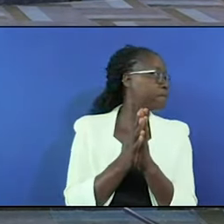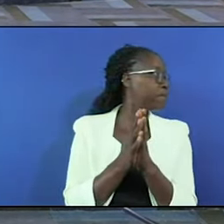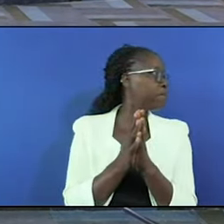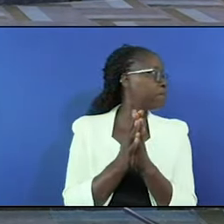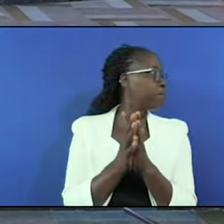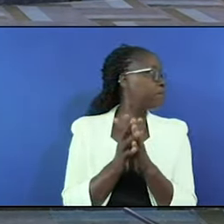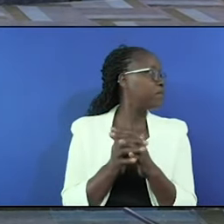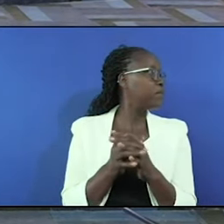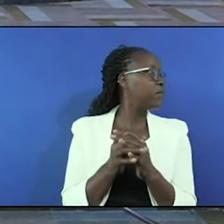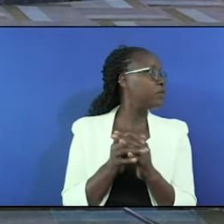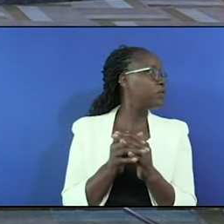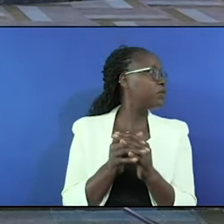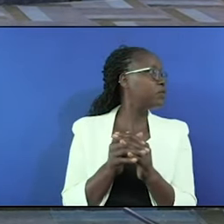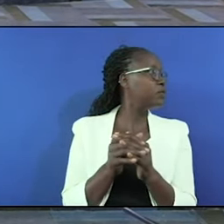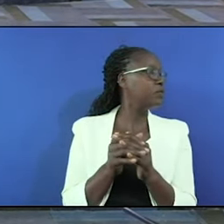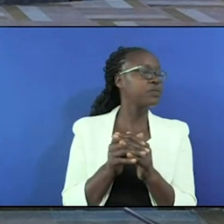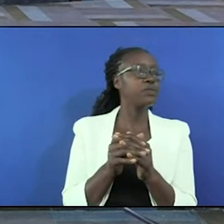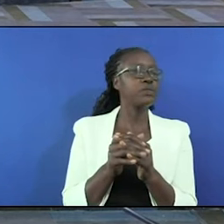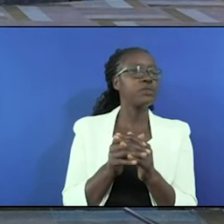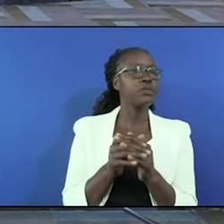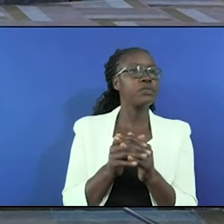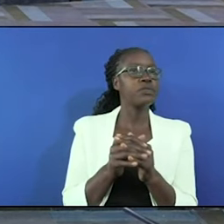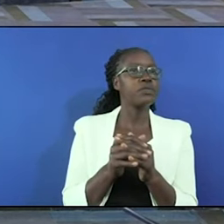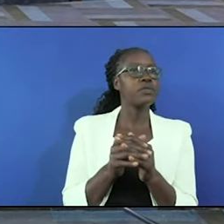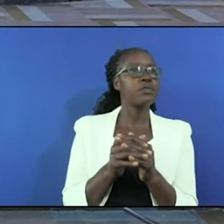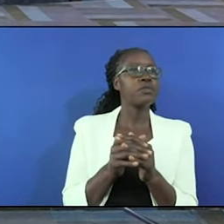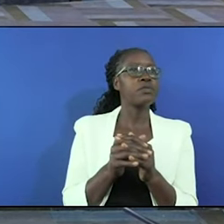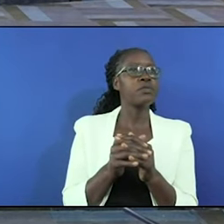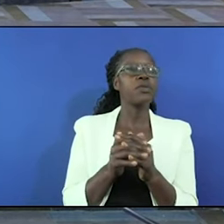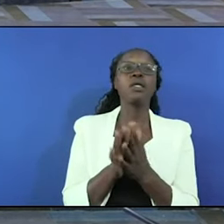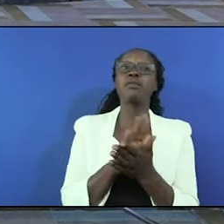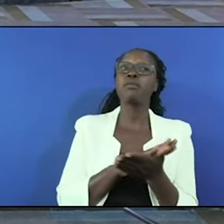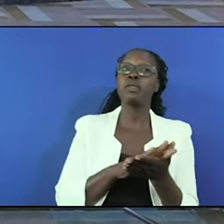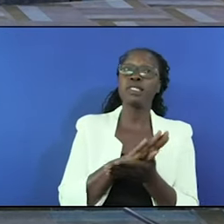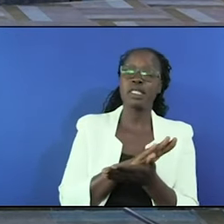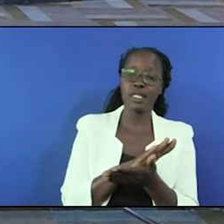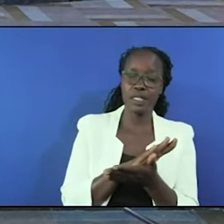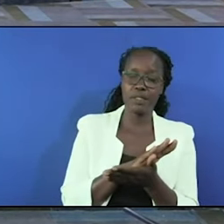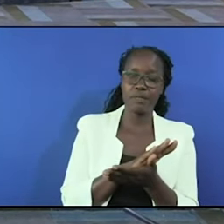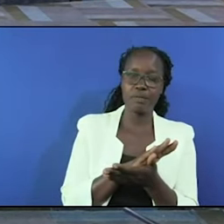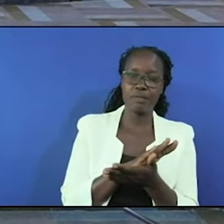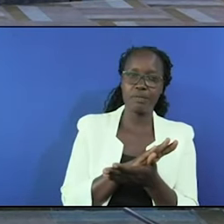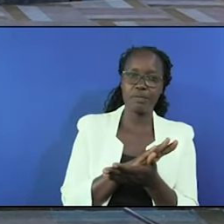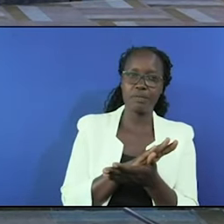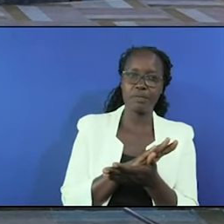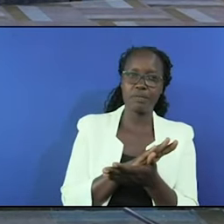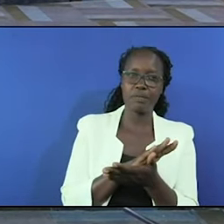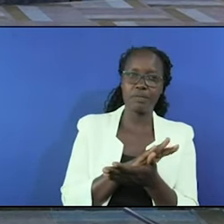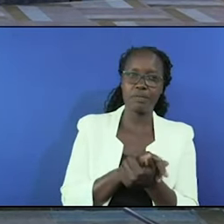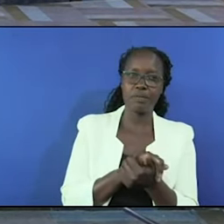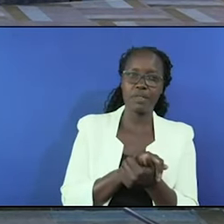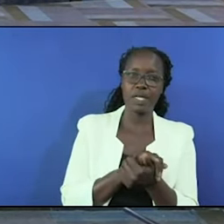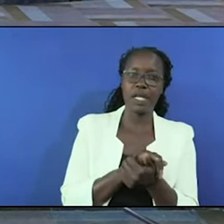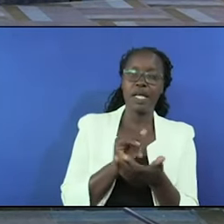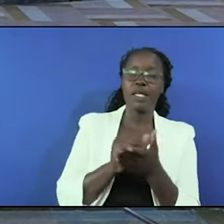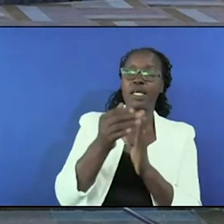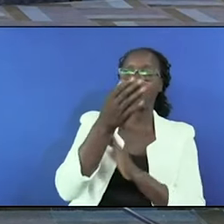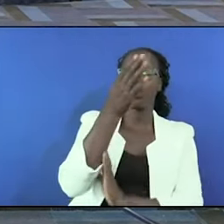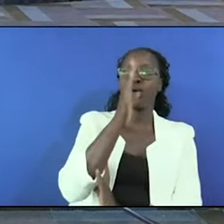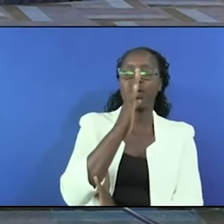Pastor, you know you should have finished your sermon. Let me finish my sermon. My sermon basically is this. That